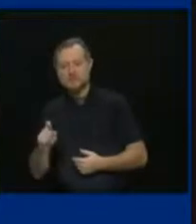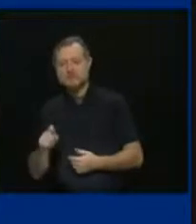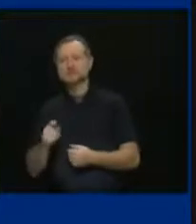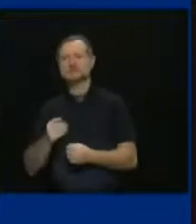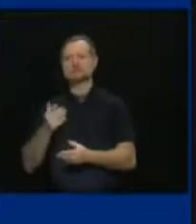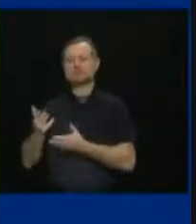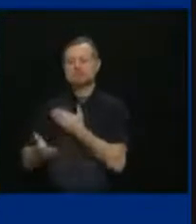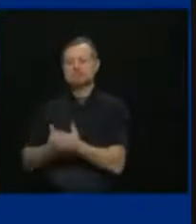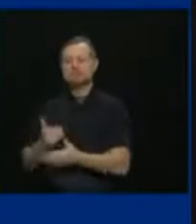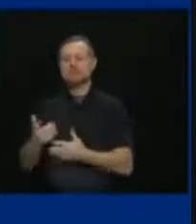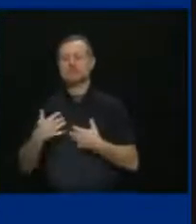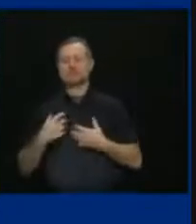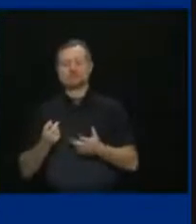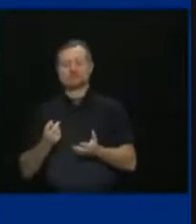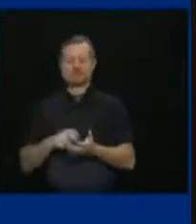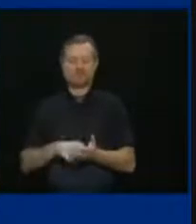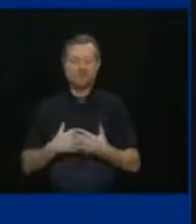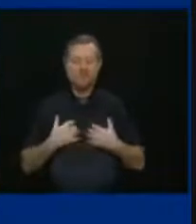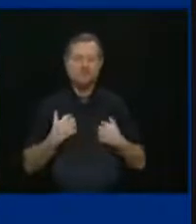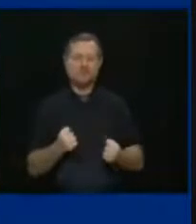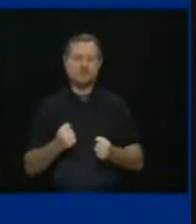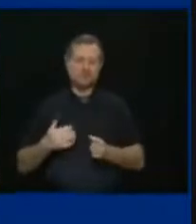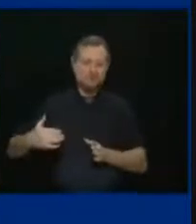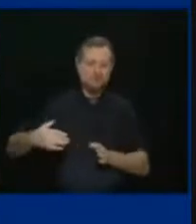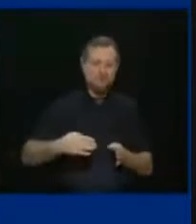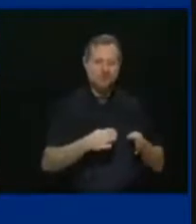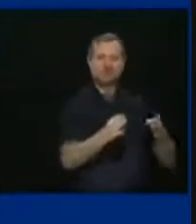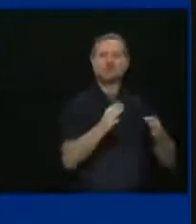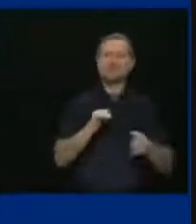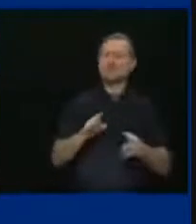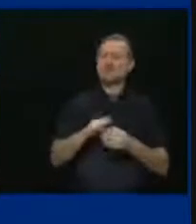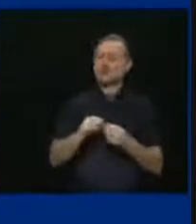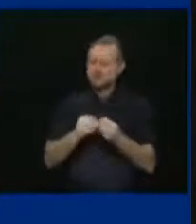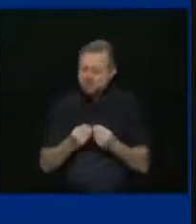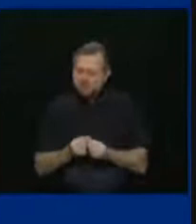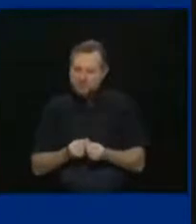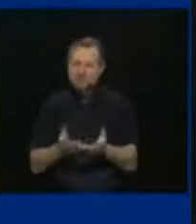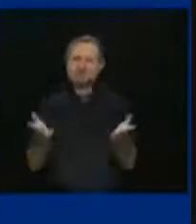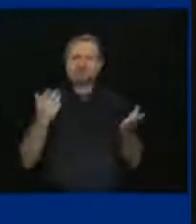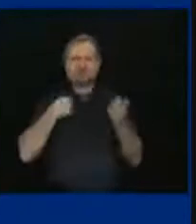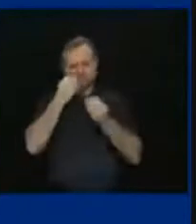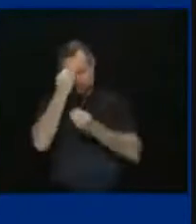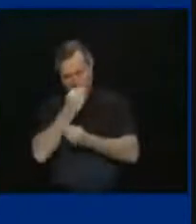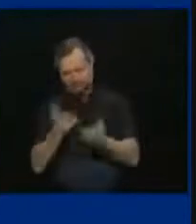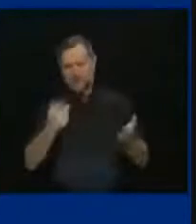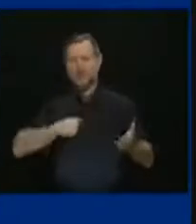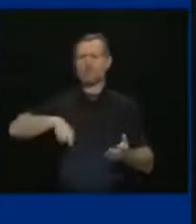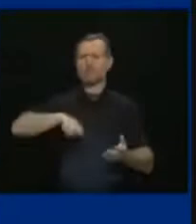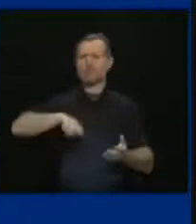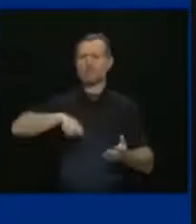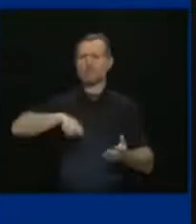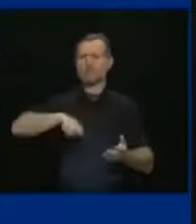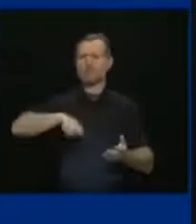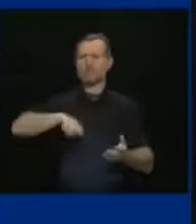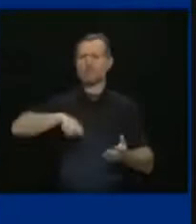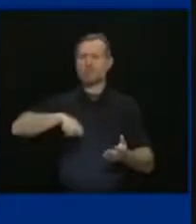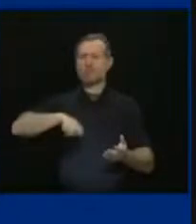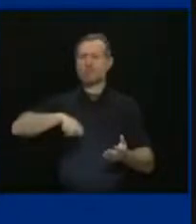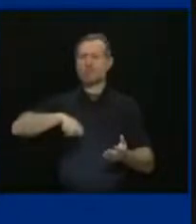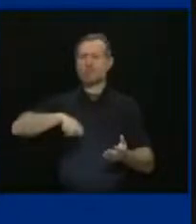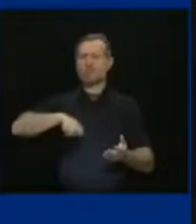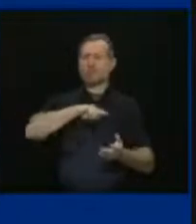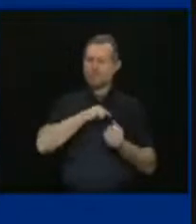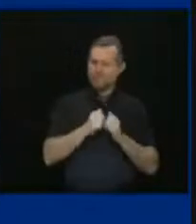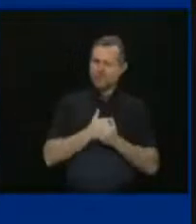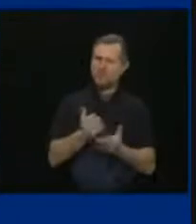have to send a message. We are there with you. You are still an important part of my family. You're literally the one